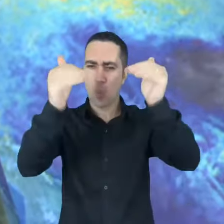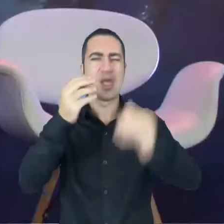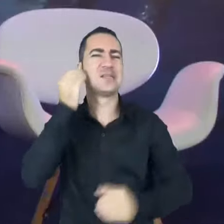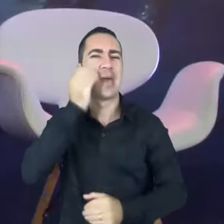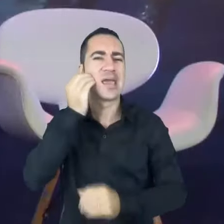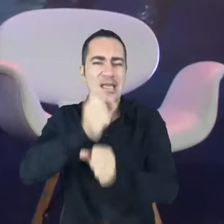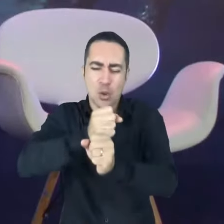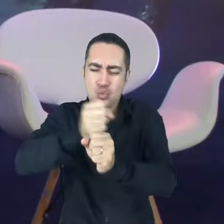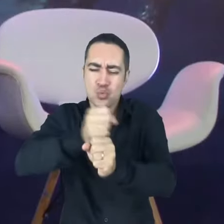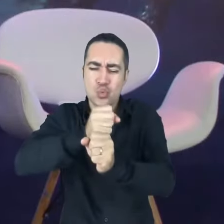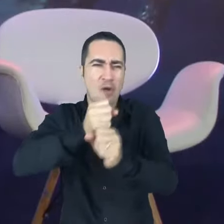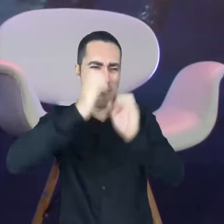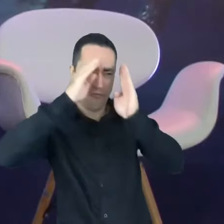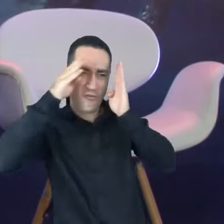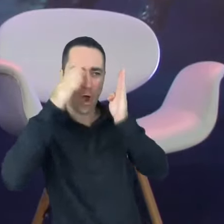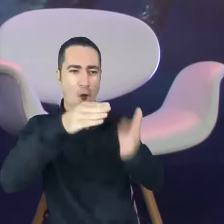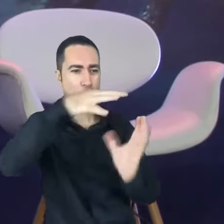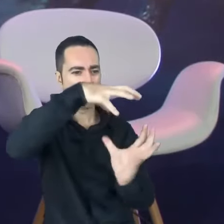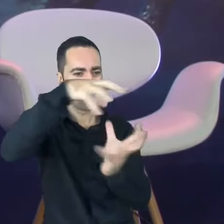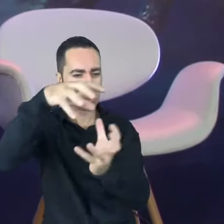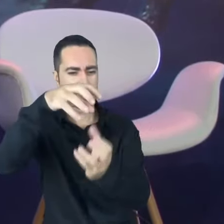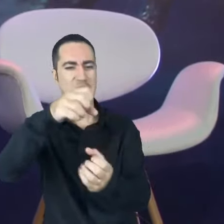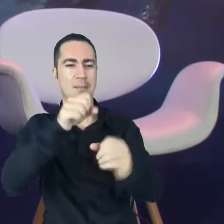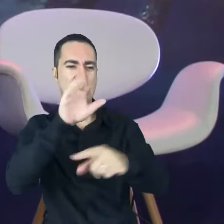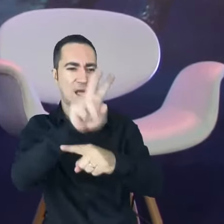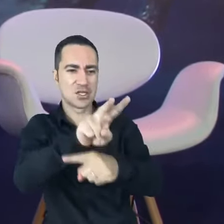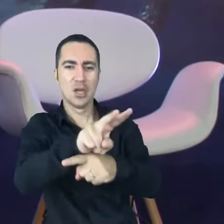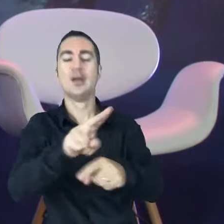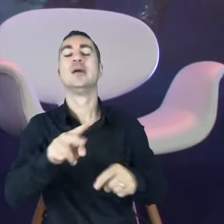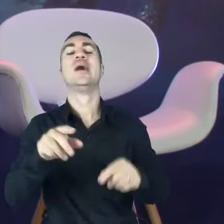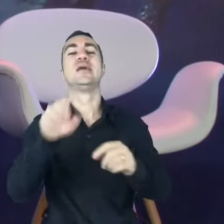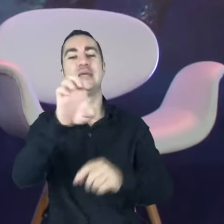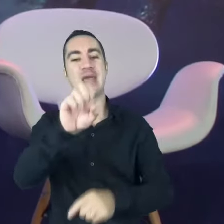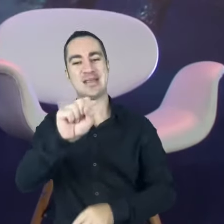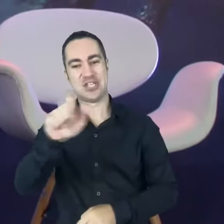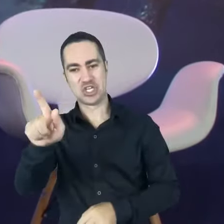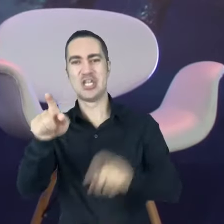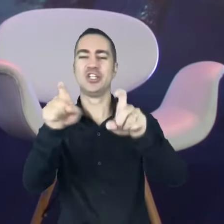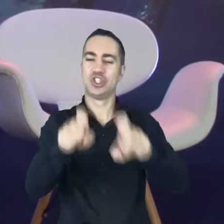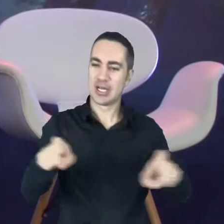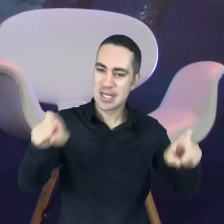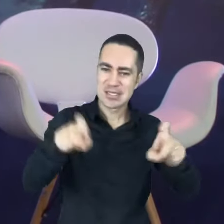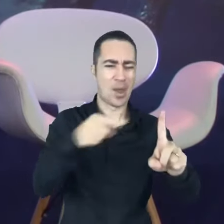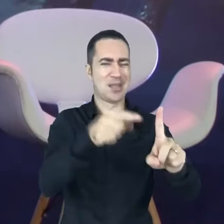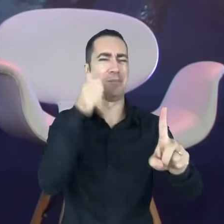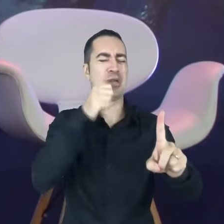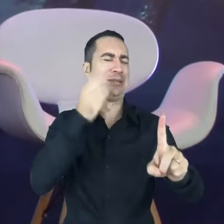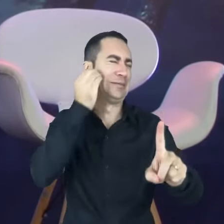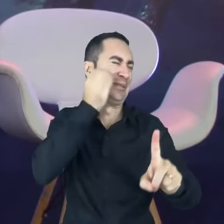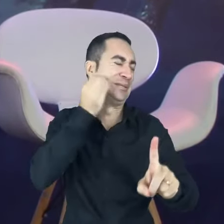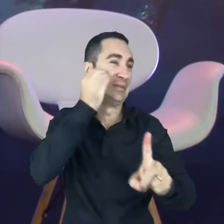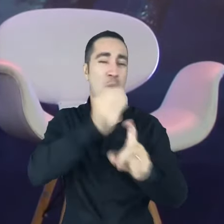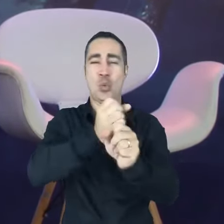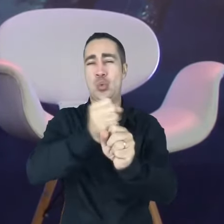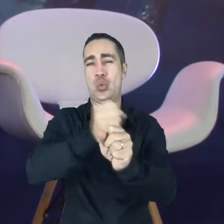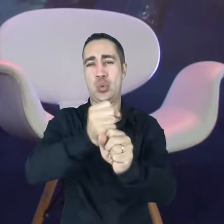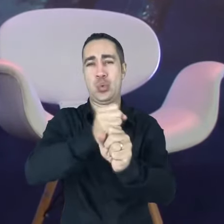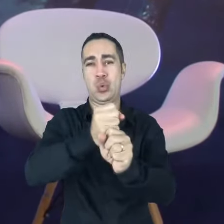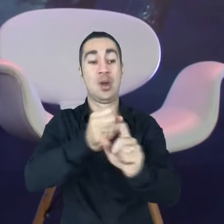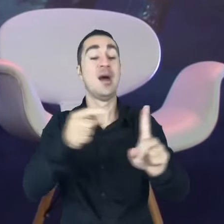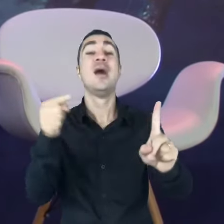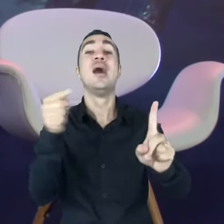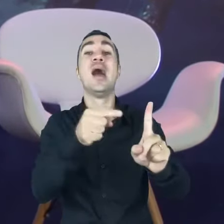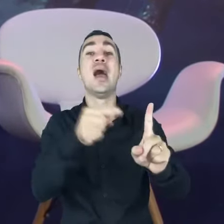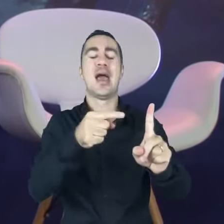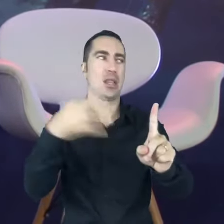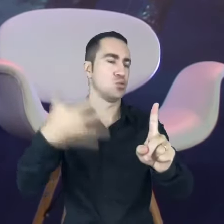sustainability, ESG, digitalization, public affairs, and corporate development. She is also co-author,